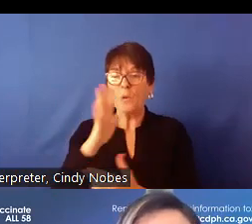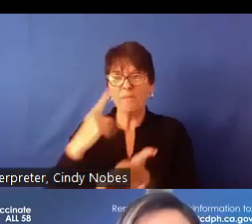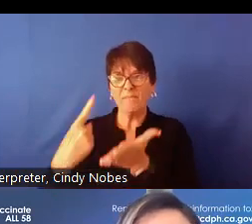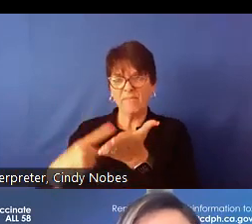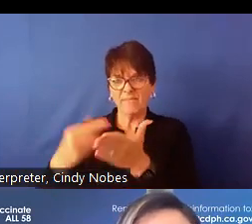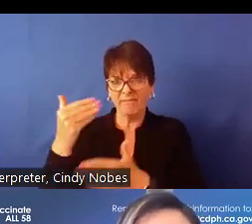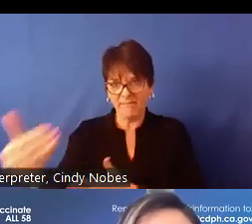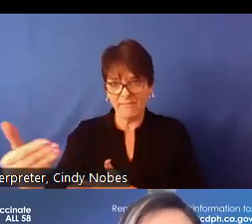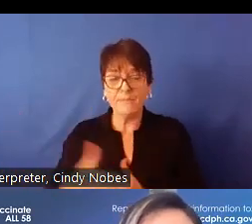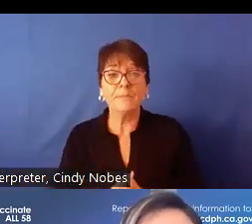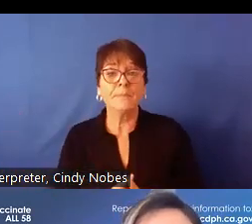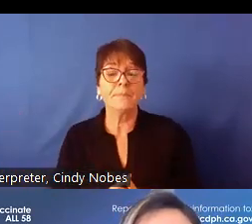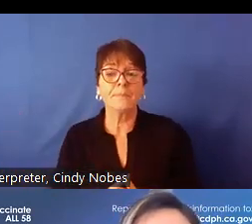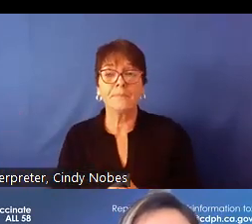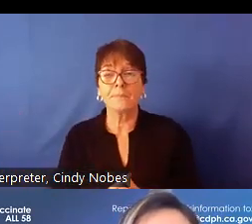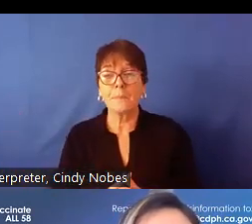later.